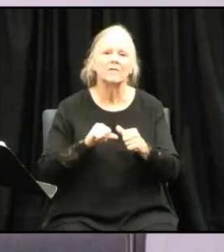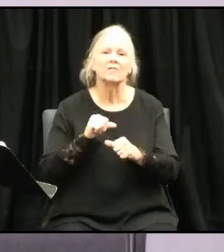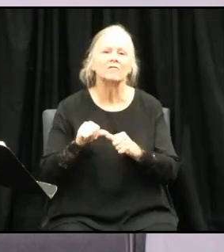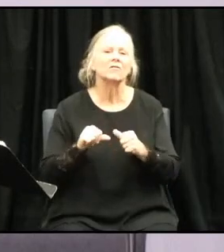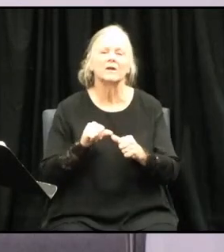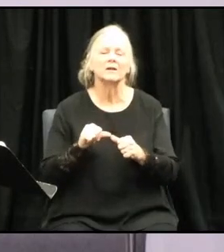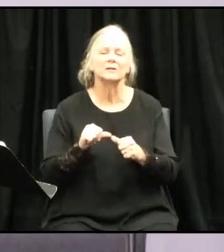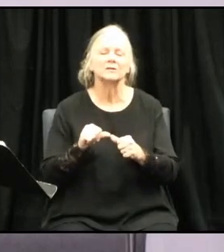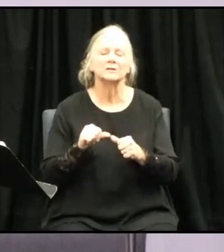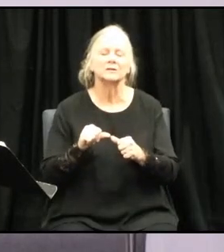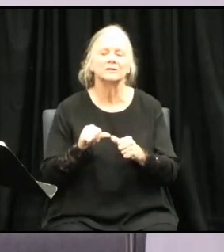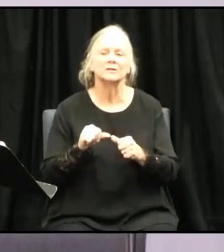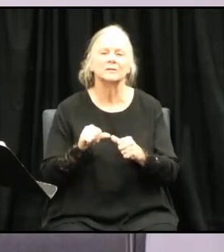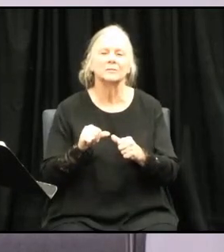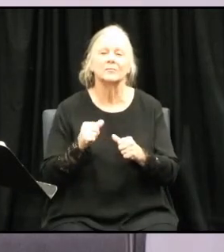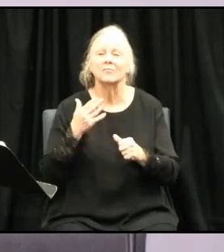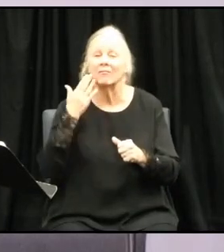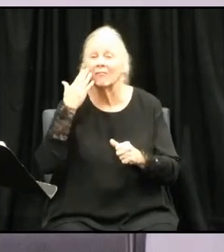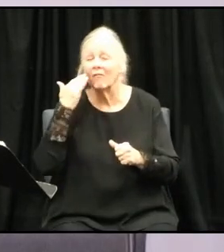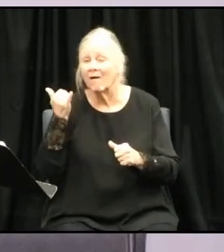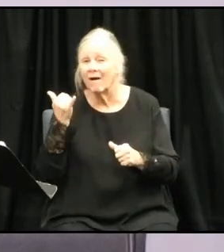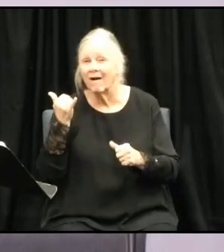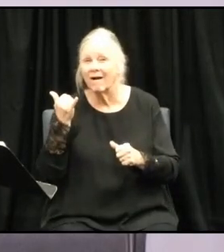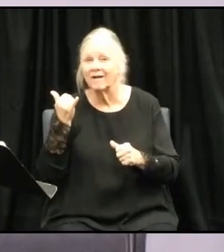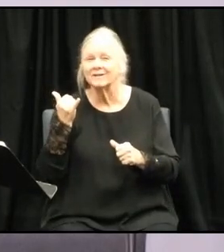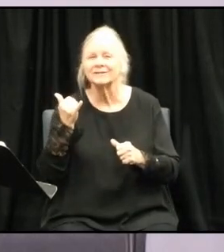exclusively because of what Christ